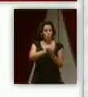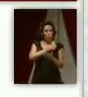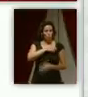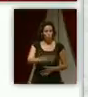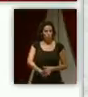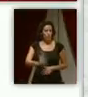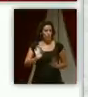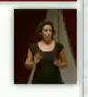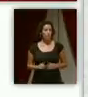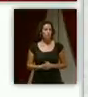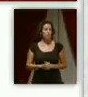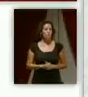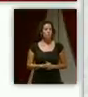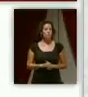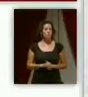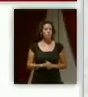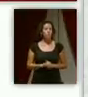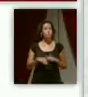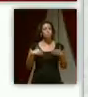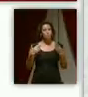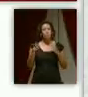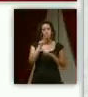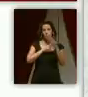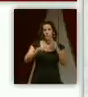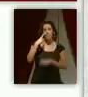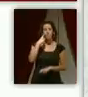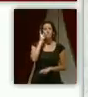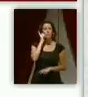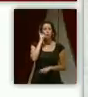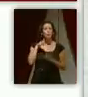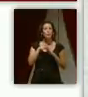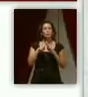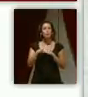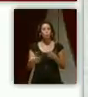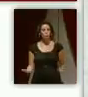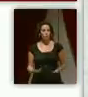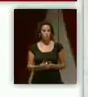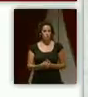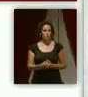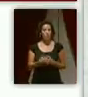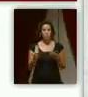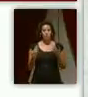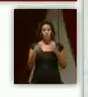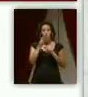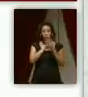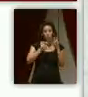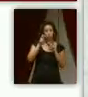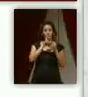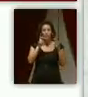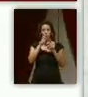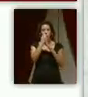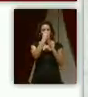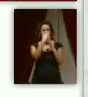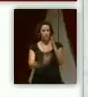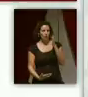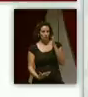can leave it blank if you wish. And then you can look for accessible mobile devices. The